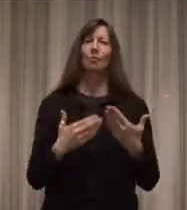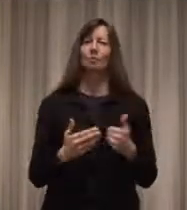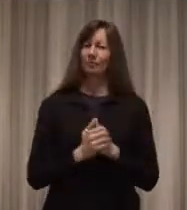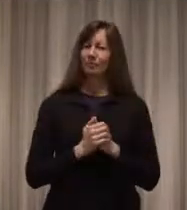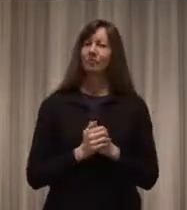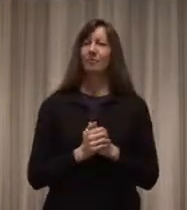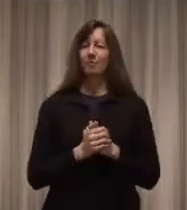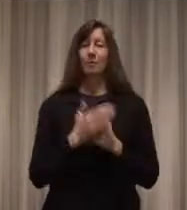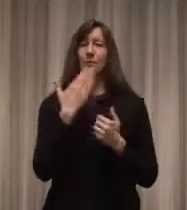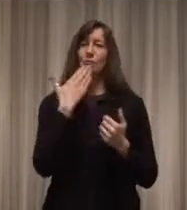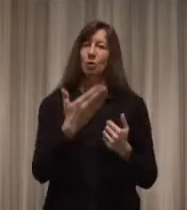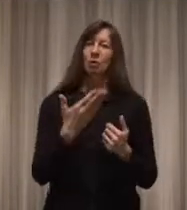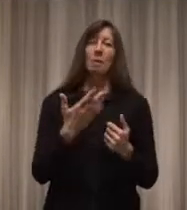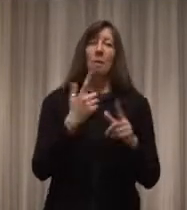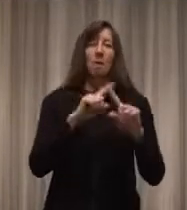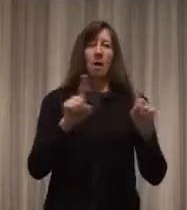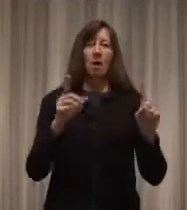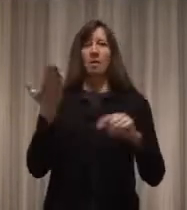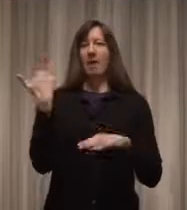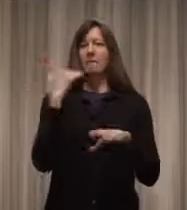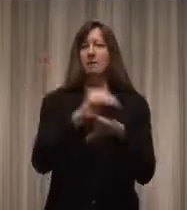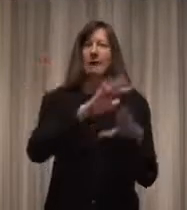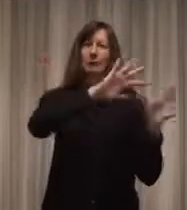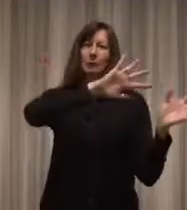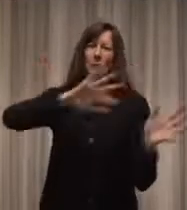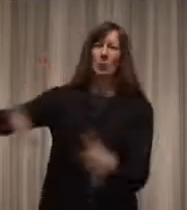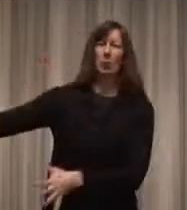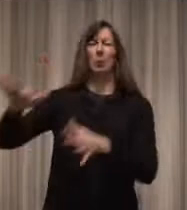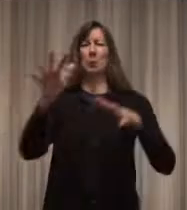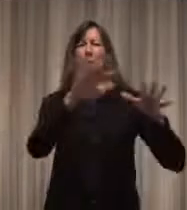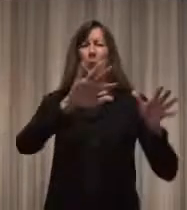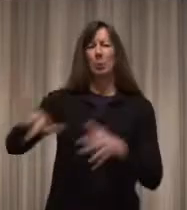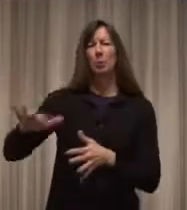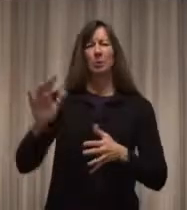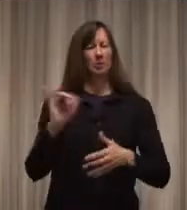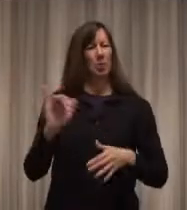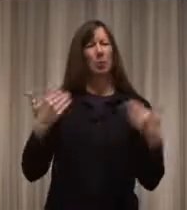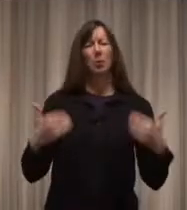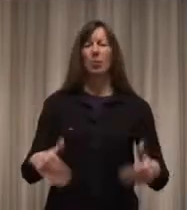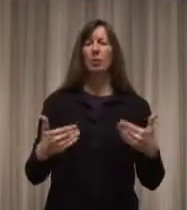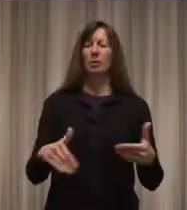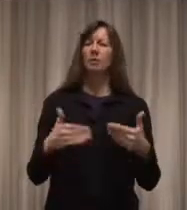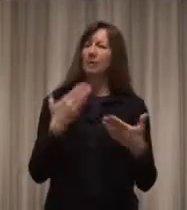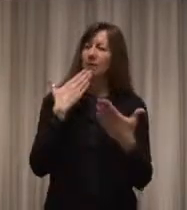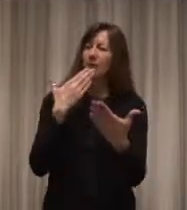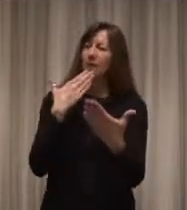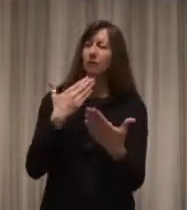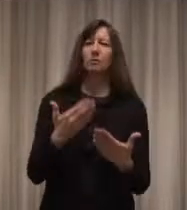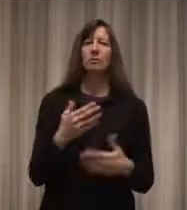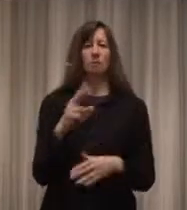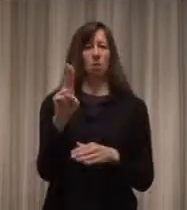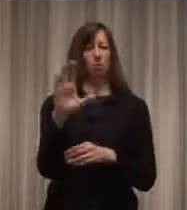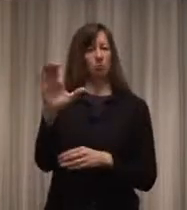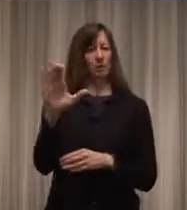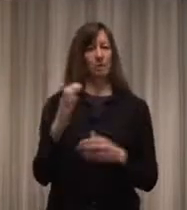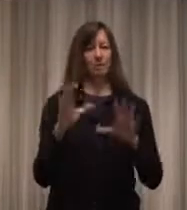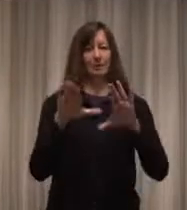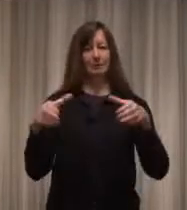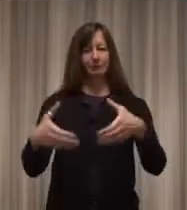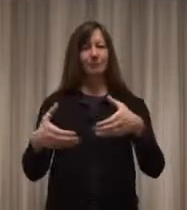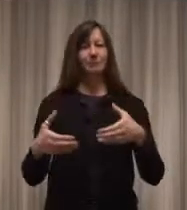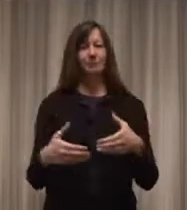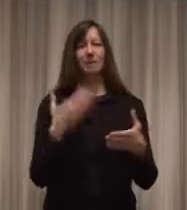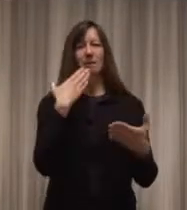So once again, I'm proud of our collective team, Ulster County, in responding to another major snowstorm. And